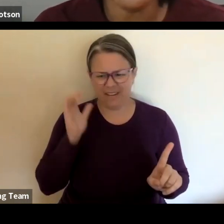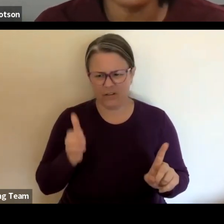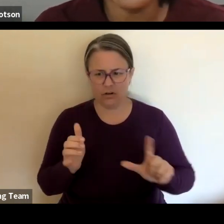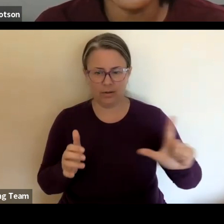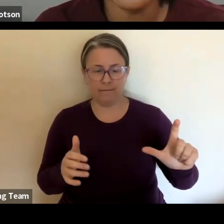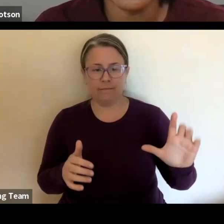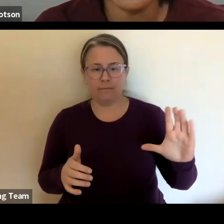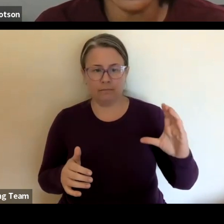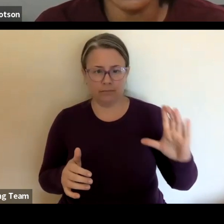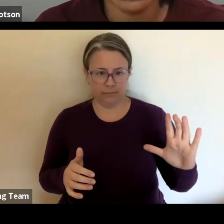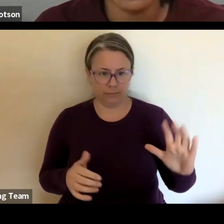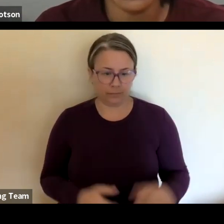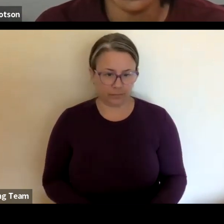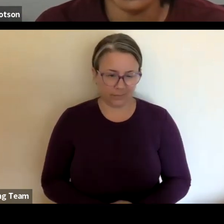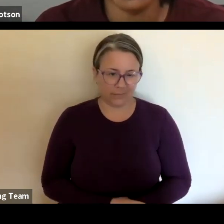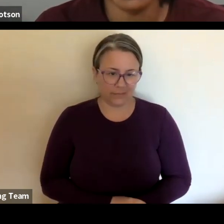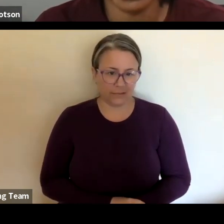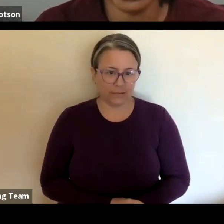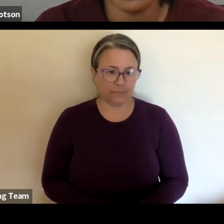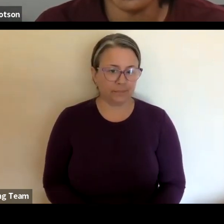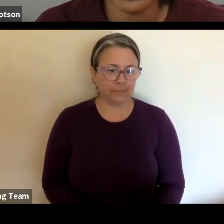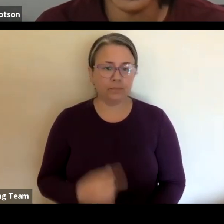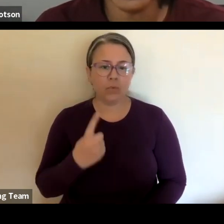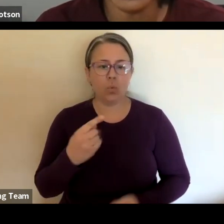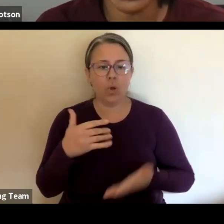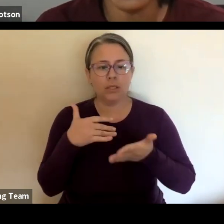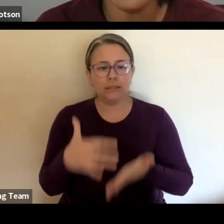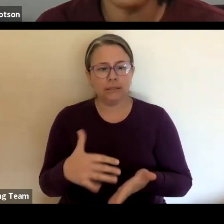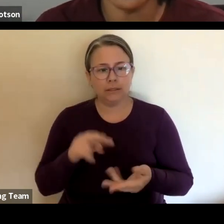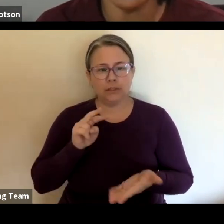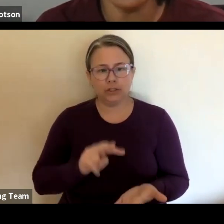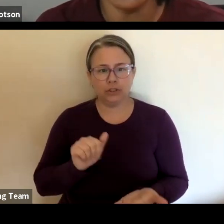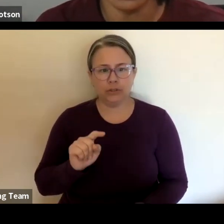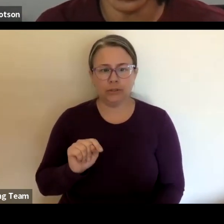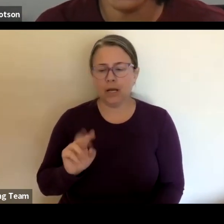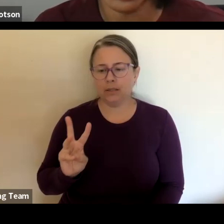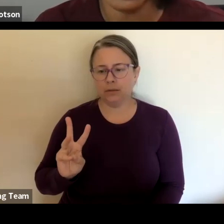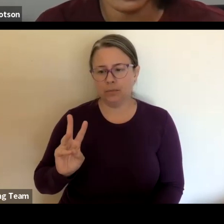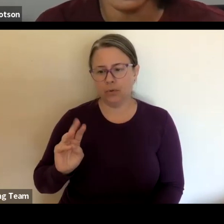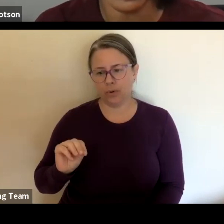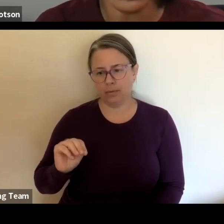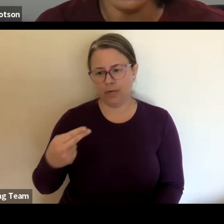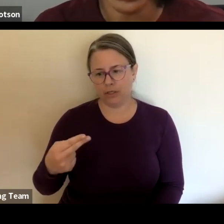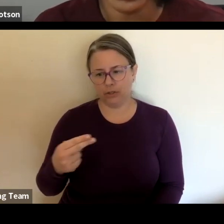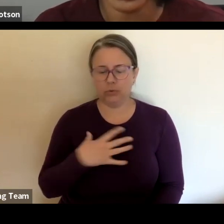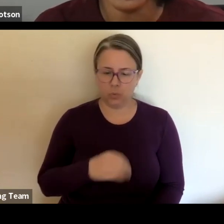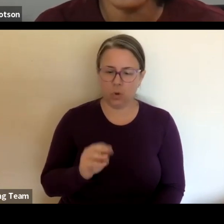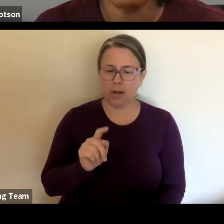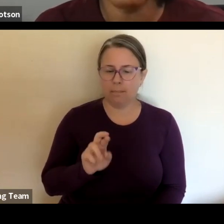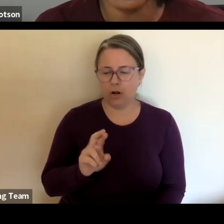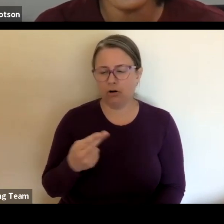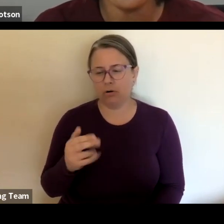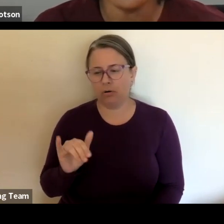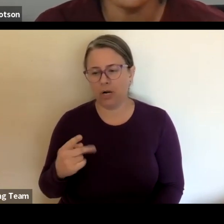at white matter hyperintensities. So there were ratings of how severe the white